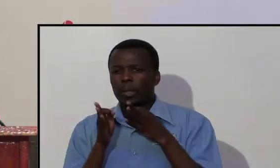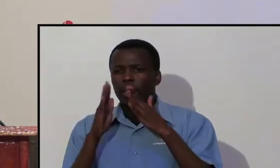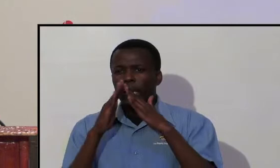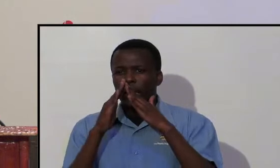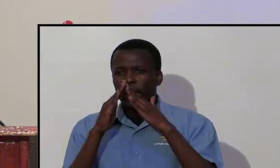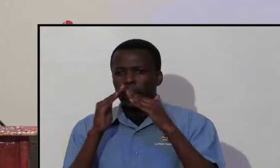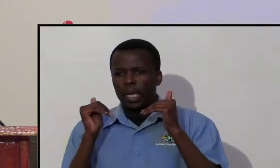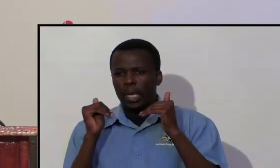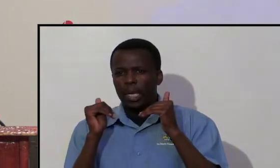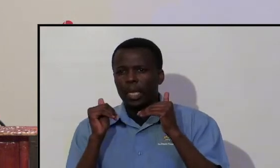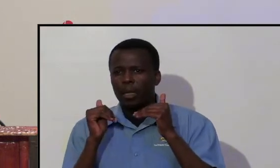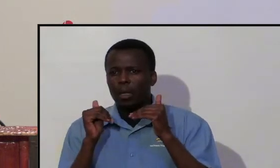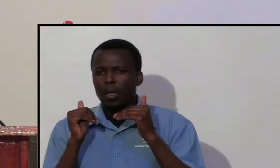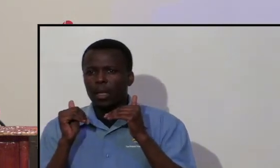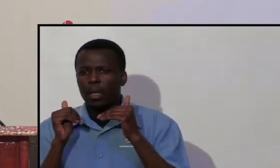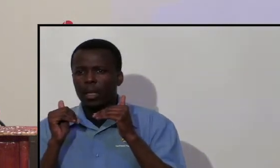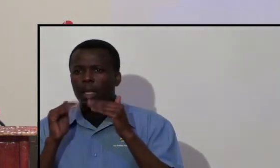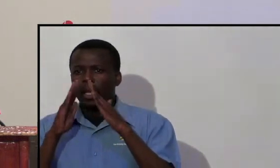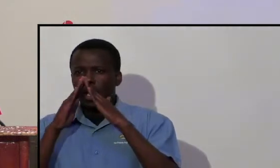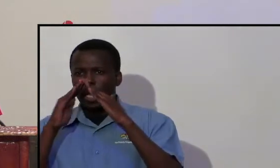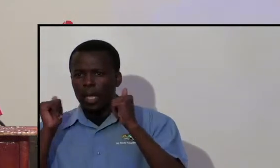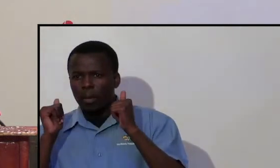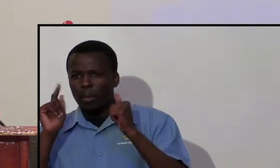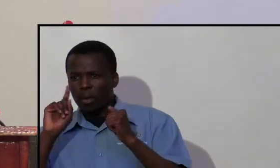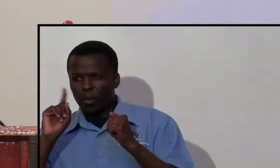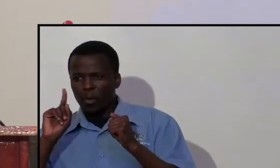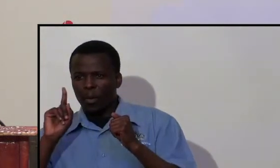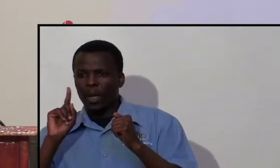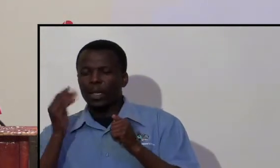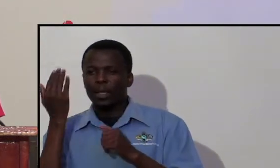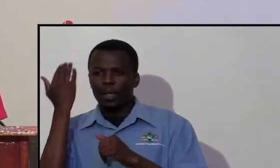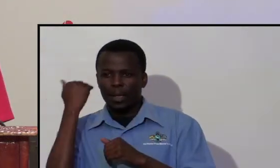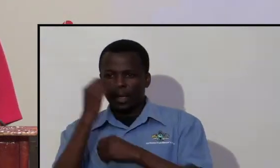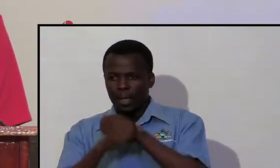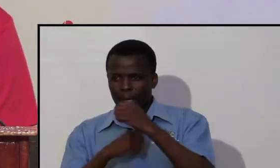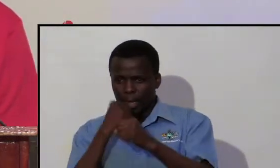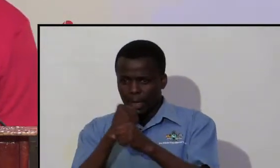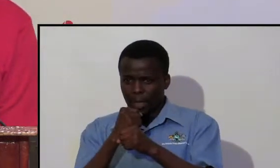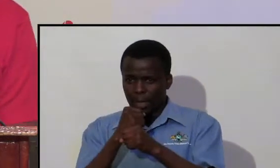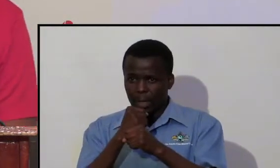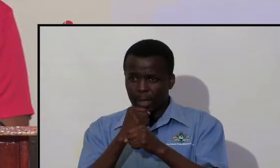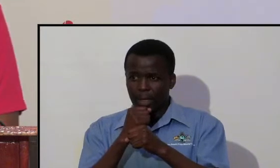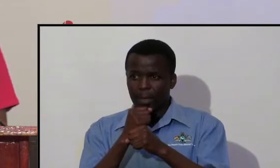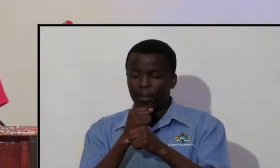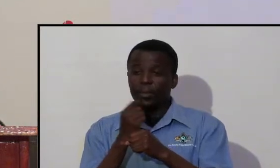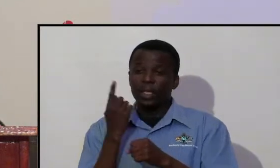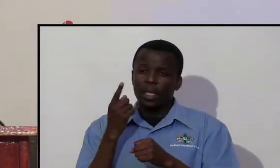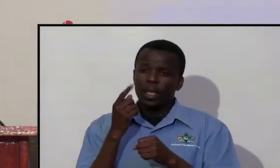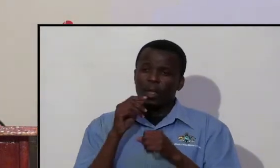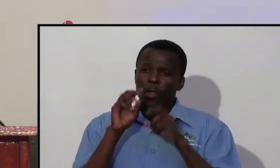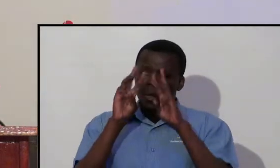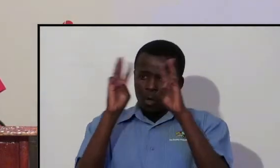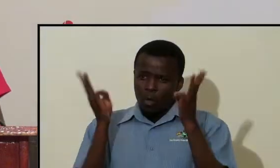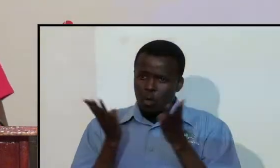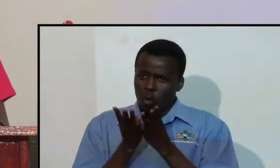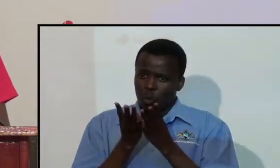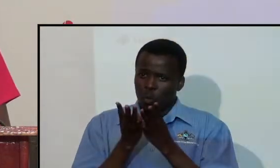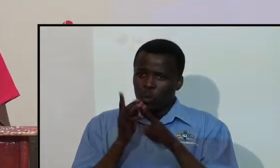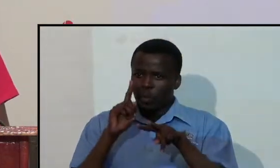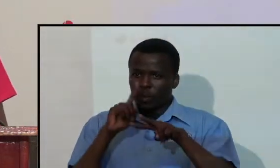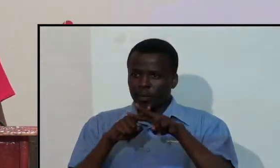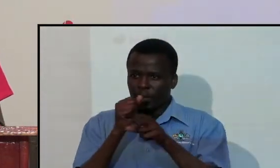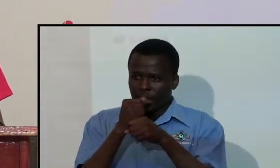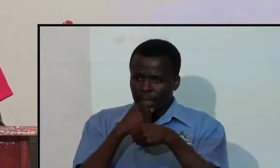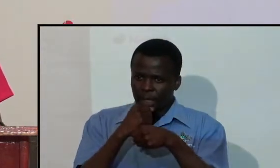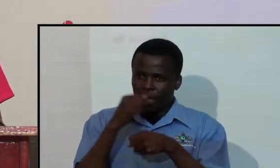year when we launched the World AIDS Day of 2020. You gave